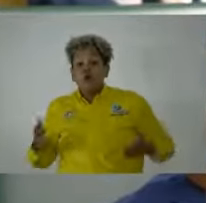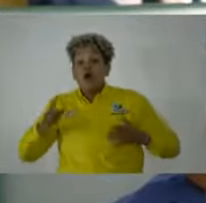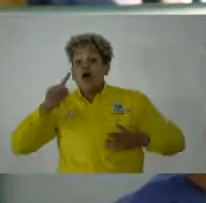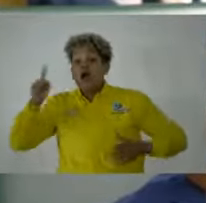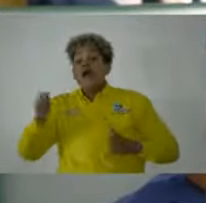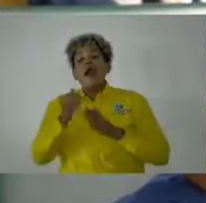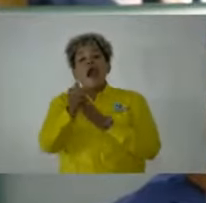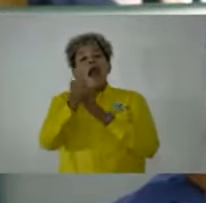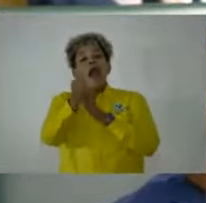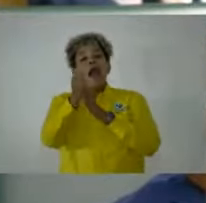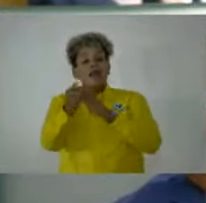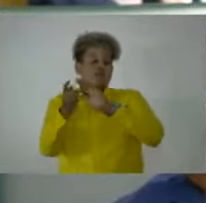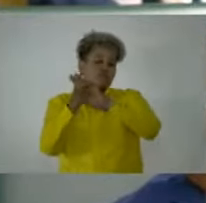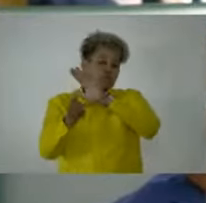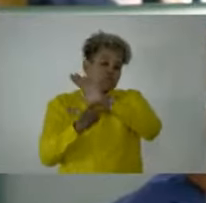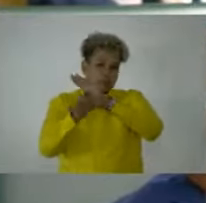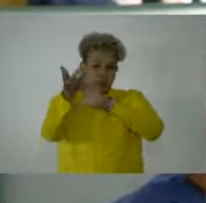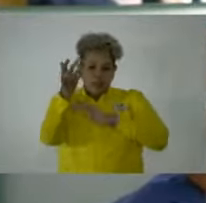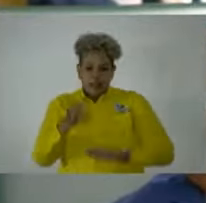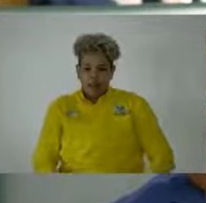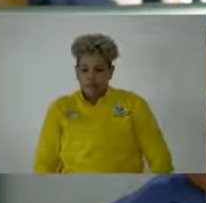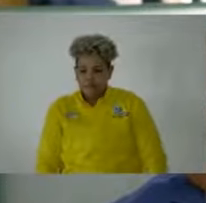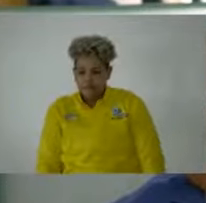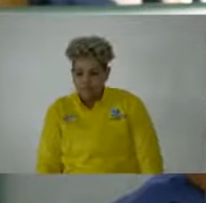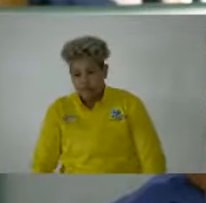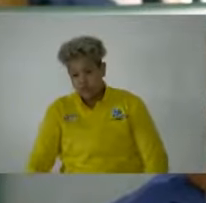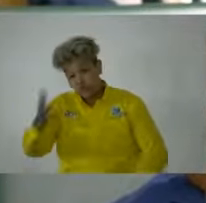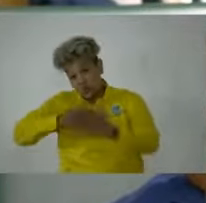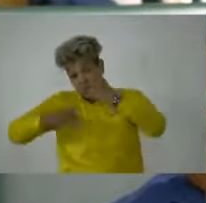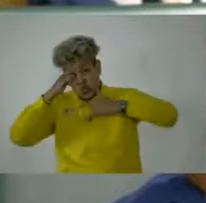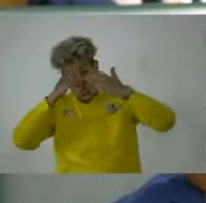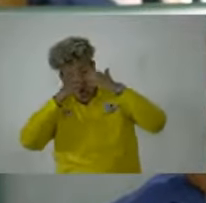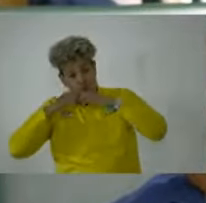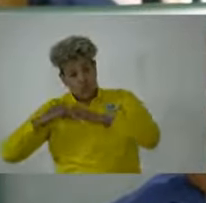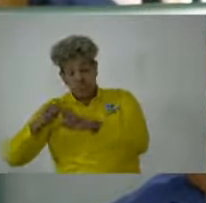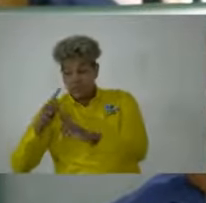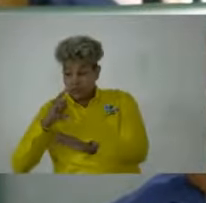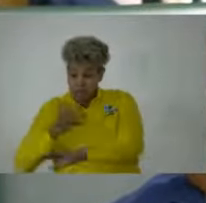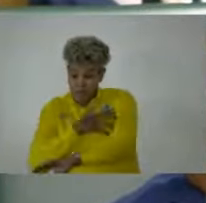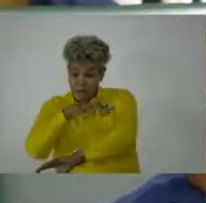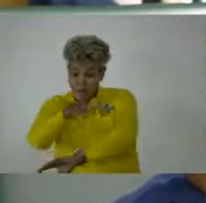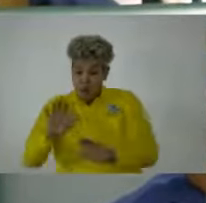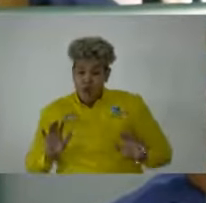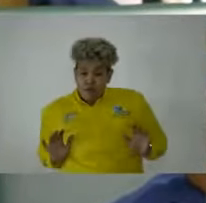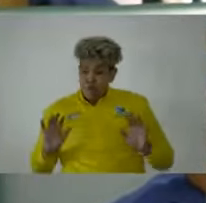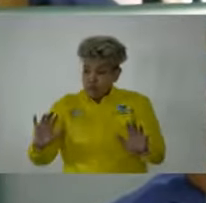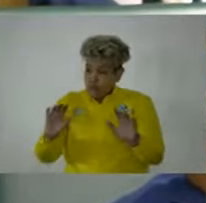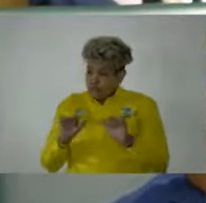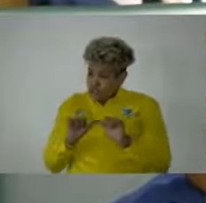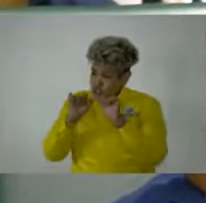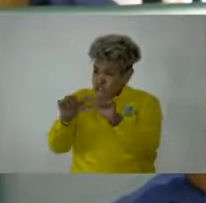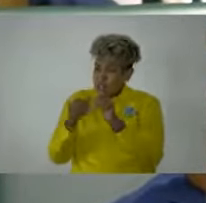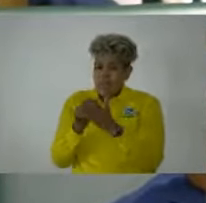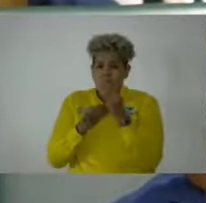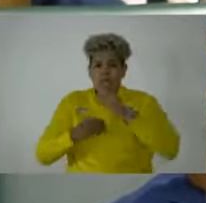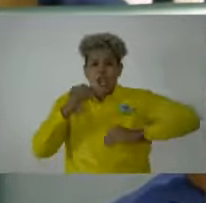a guiding principle. Social cohesion and empowerment drive sustainable economic